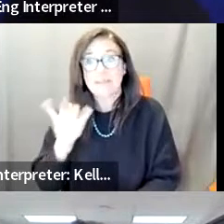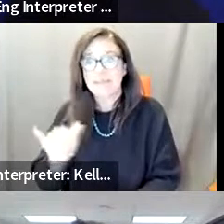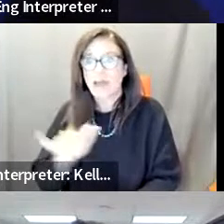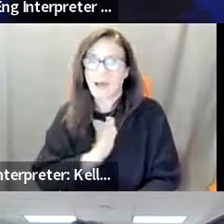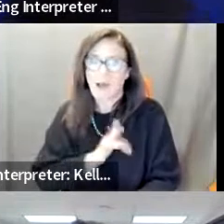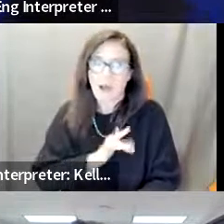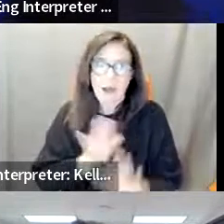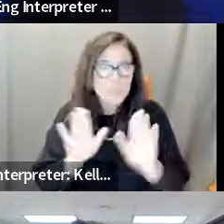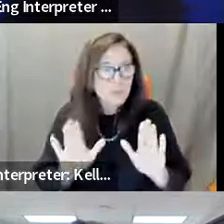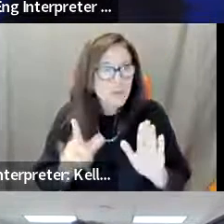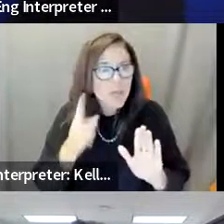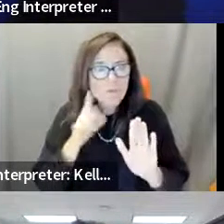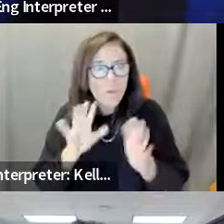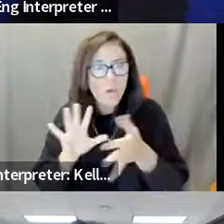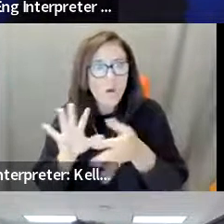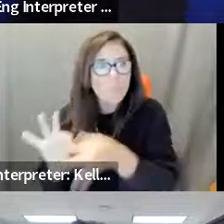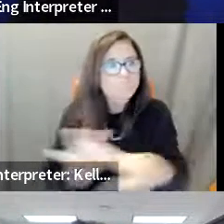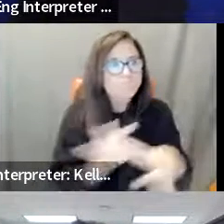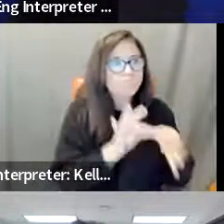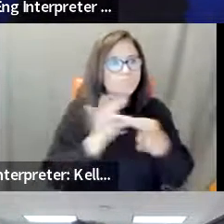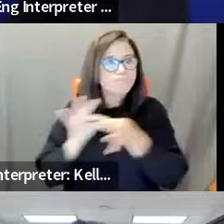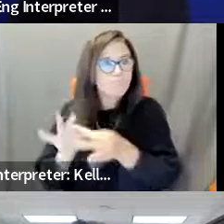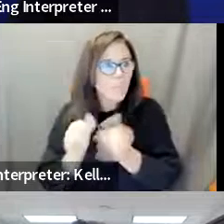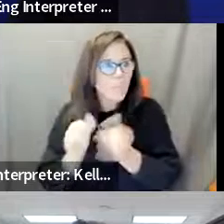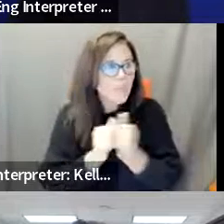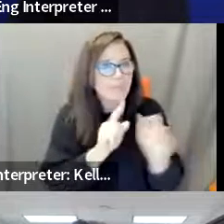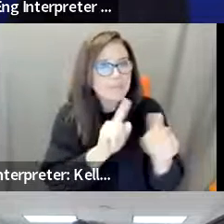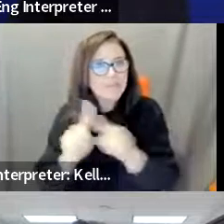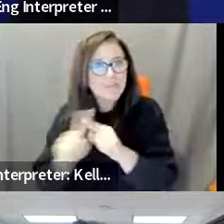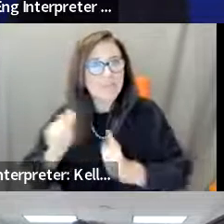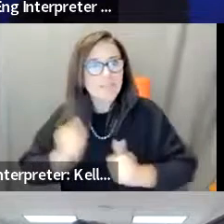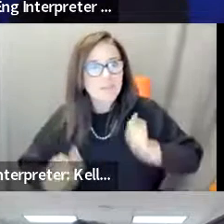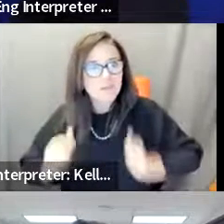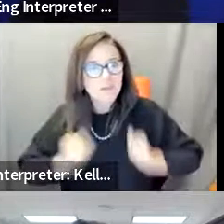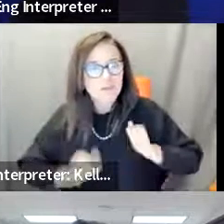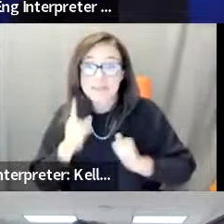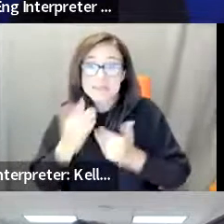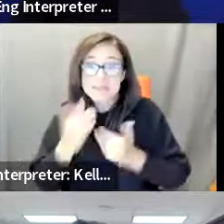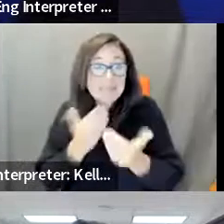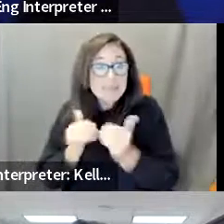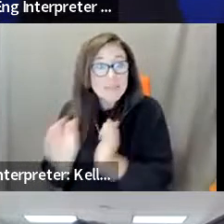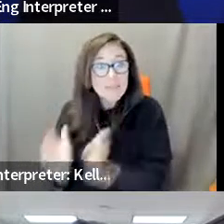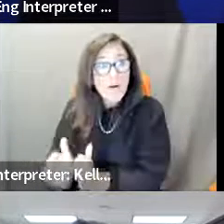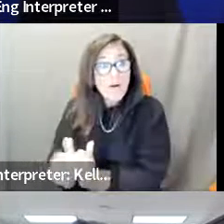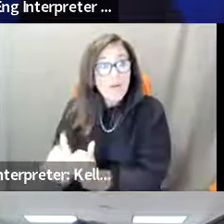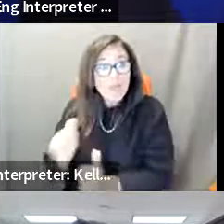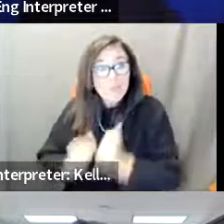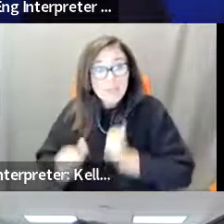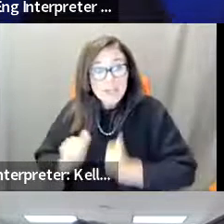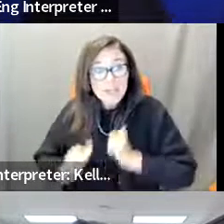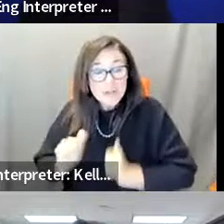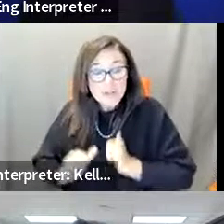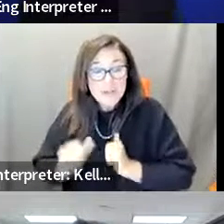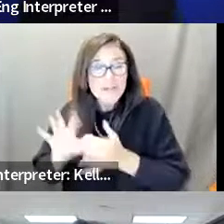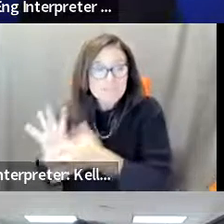with other theaters that are in similar situations, the smaller theaters. It's a great time